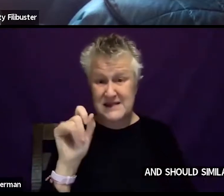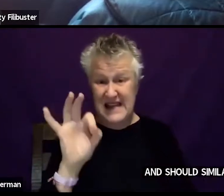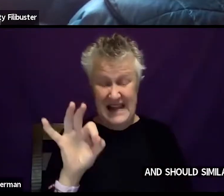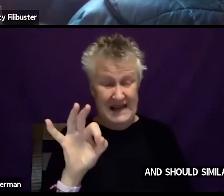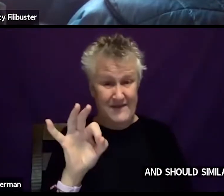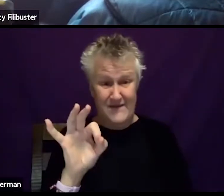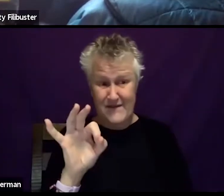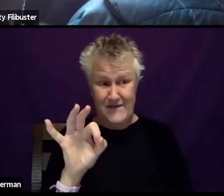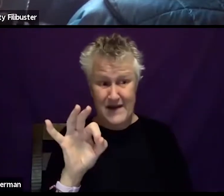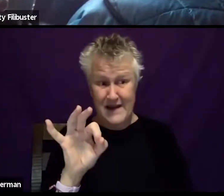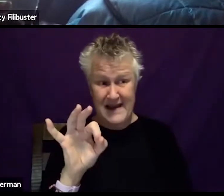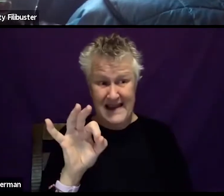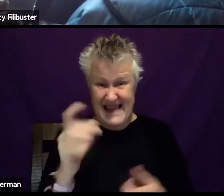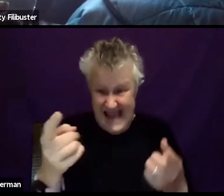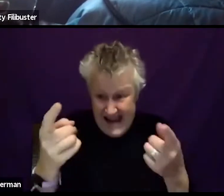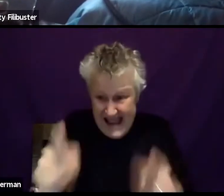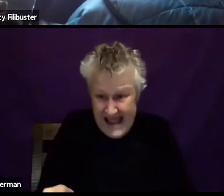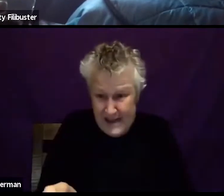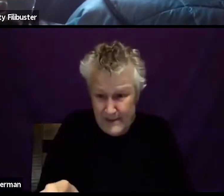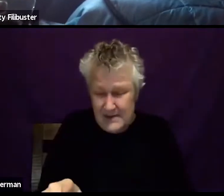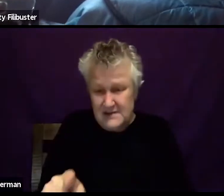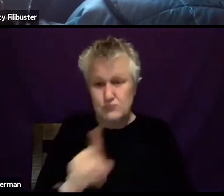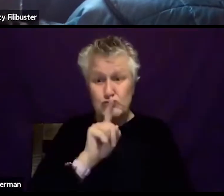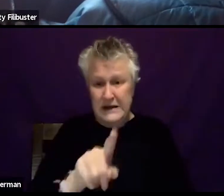of disability.